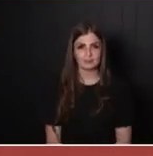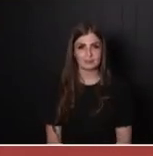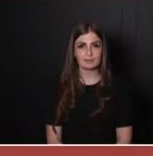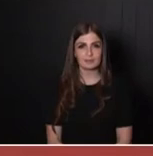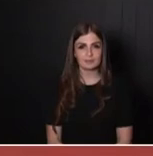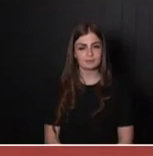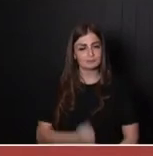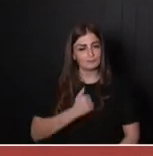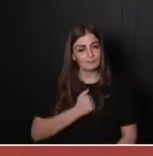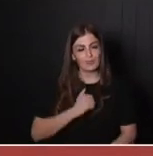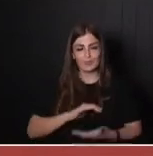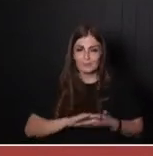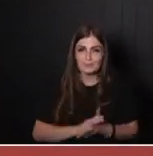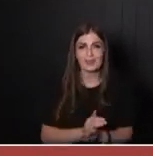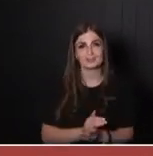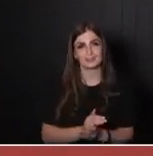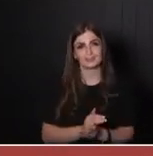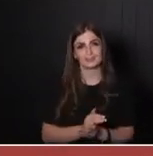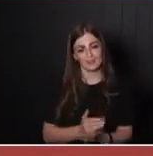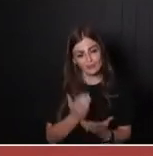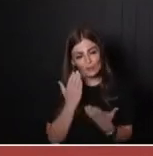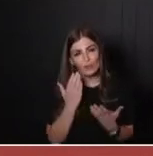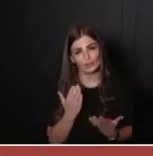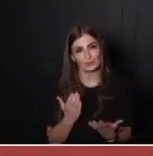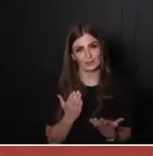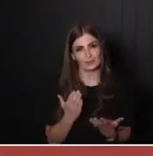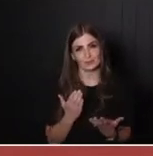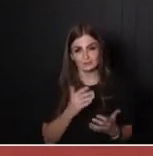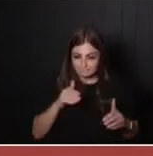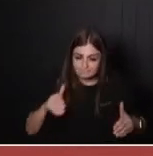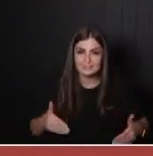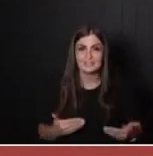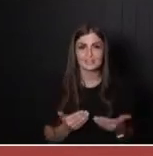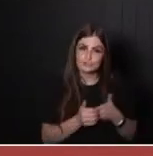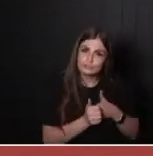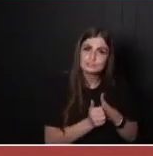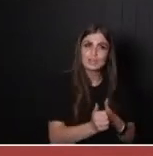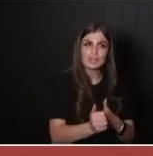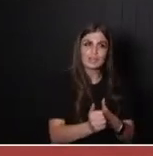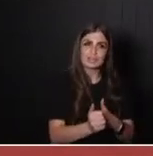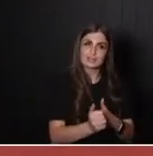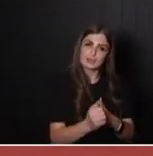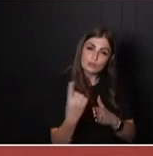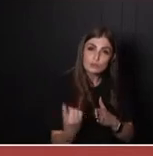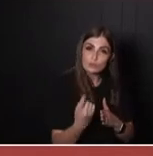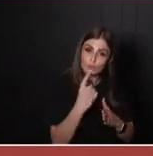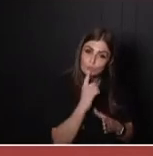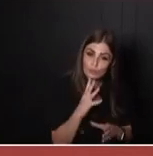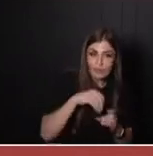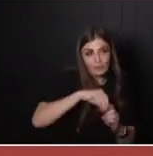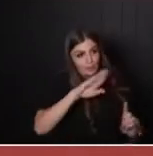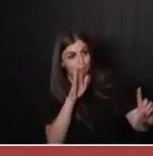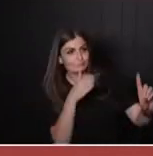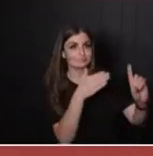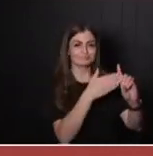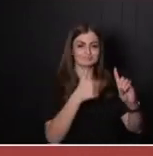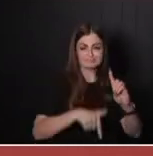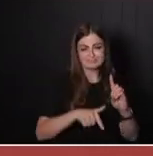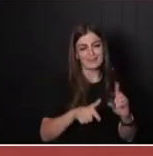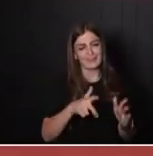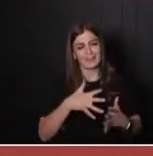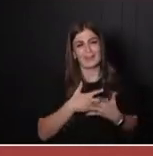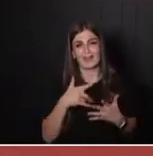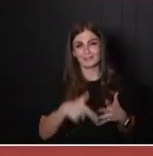my pleasure and privilege to introduce the leader who will take us to this victory. Albo loves this